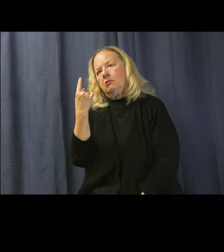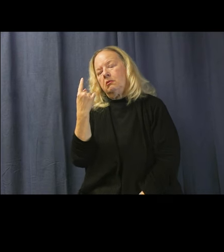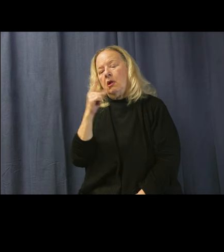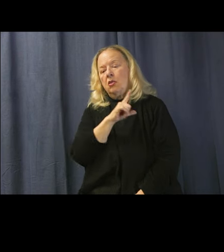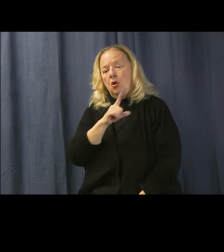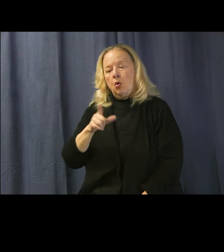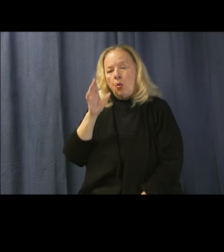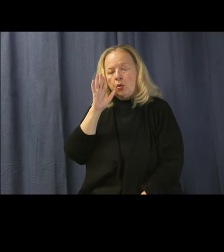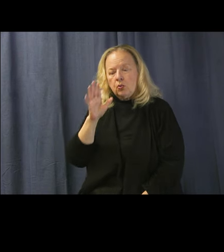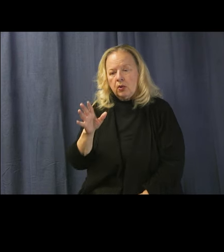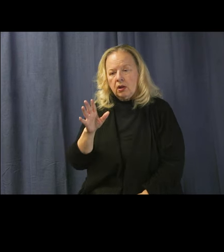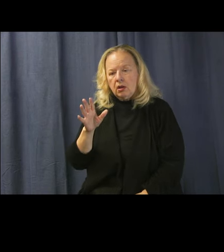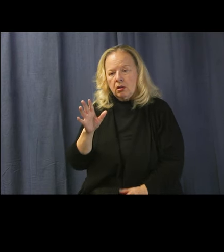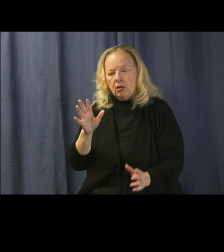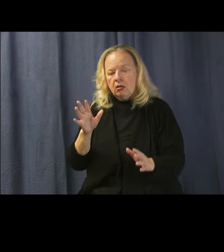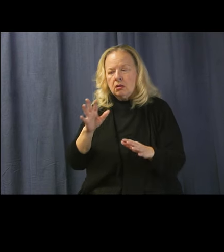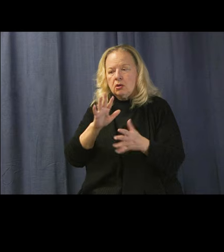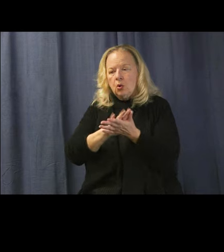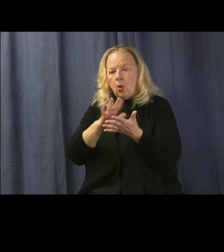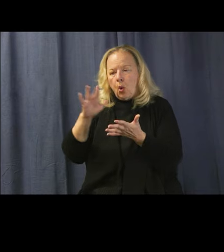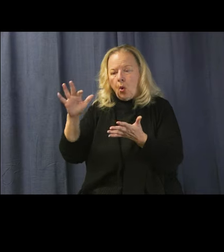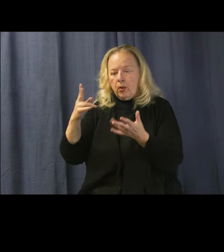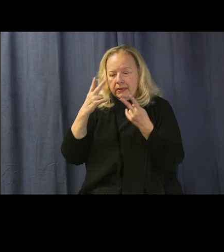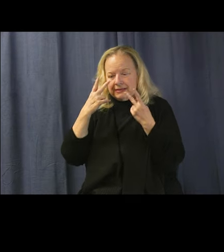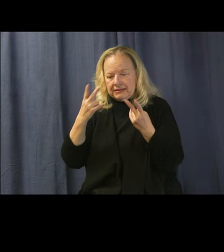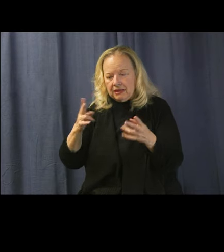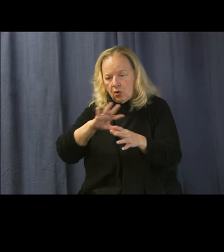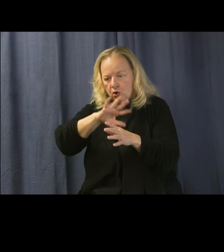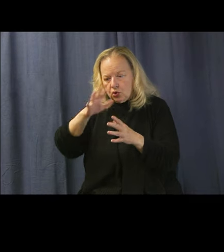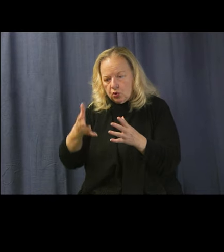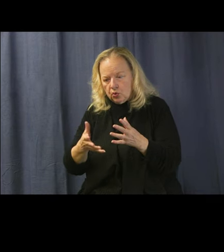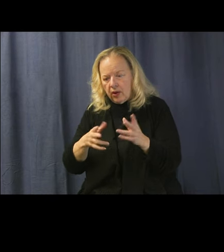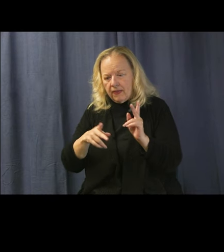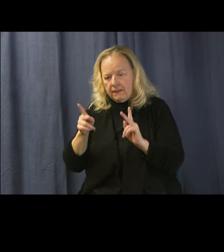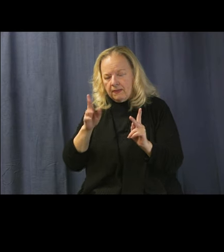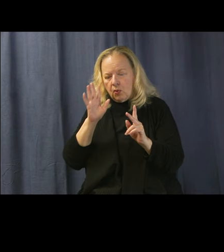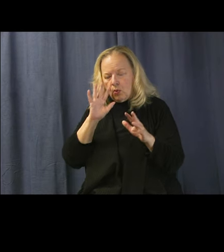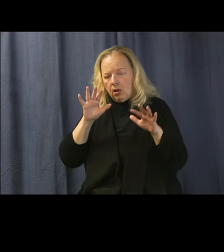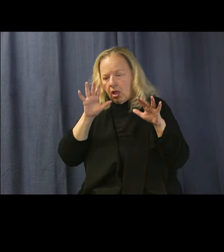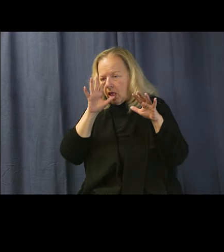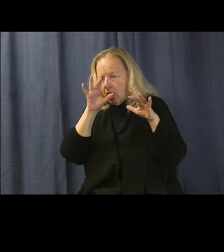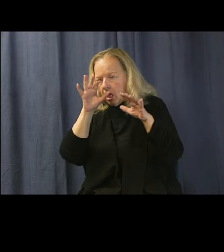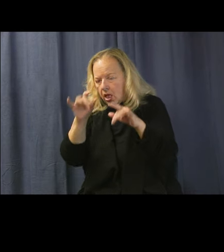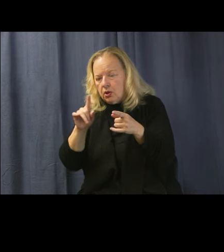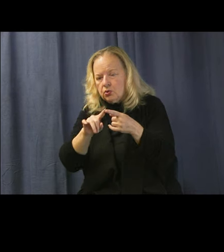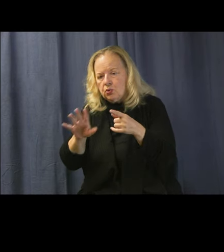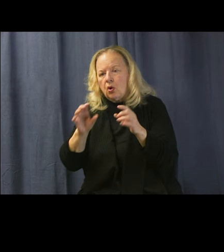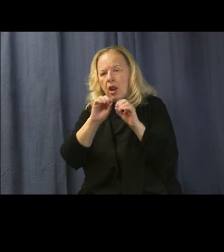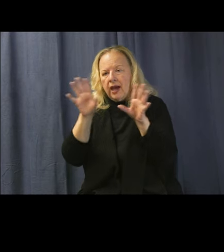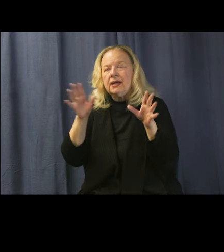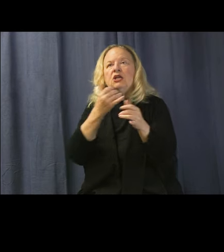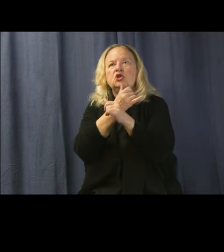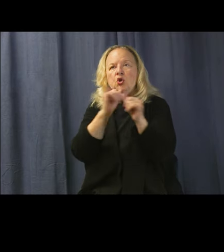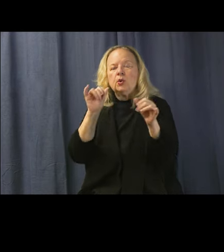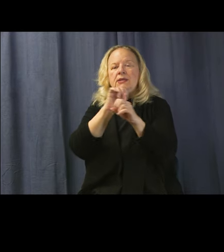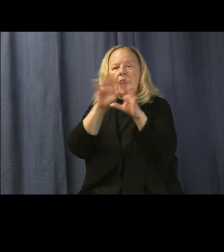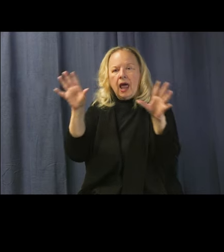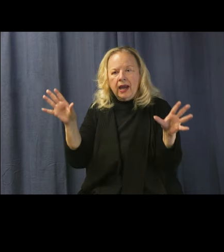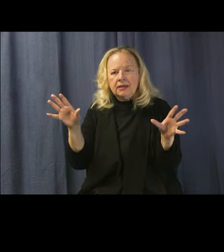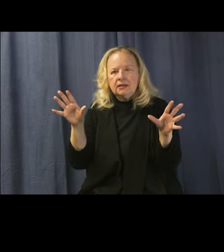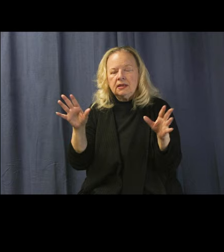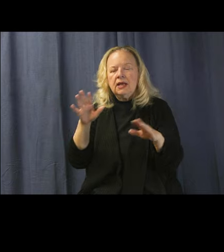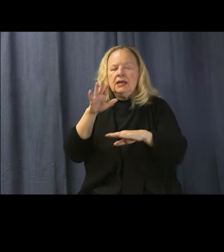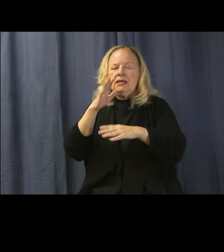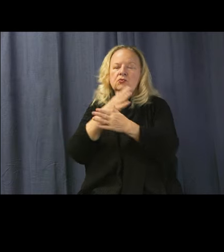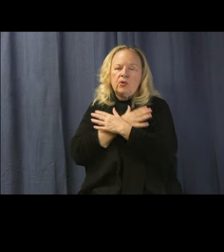But the Lord's going to rise on you. His glory will be seen on you, and the Gentiles will come to your light. Yeshua is the light. He's resting